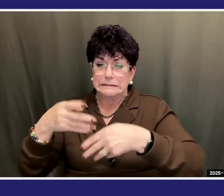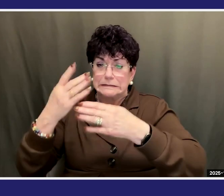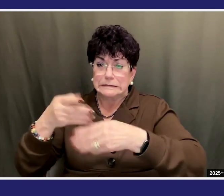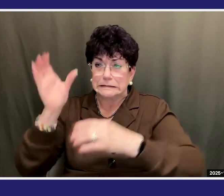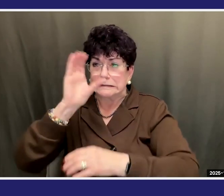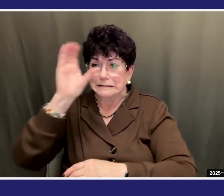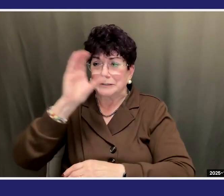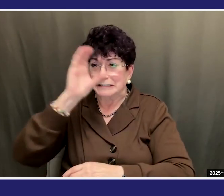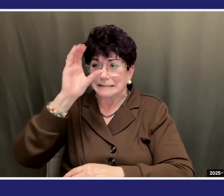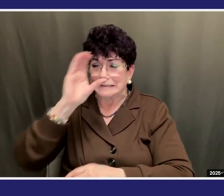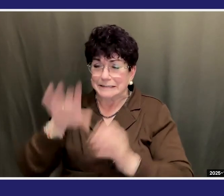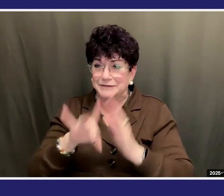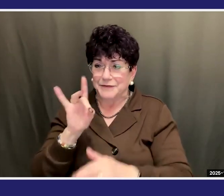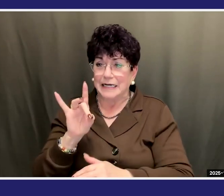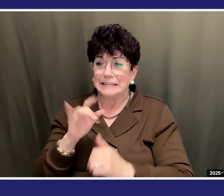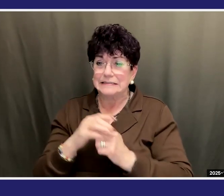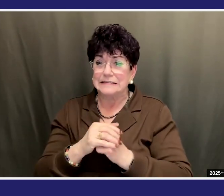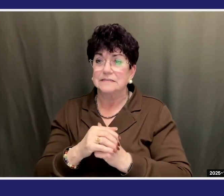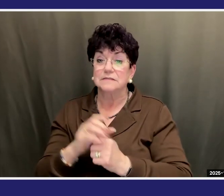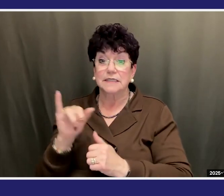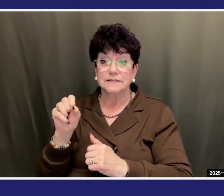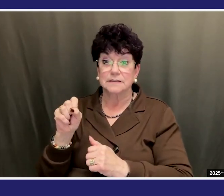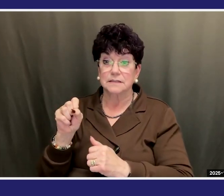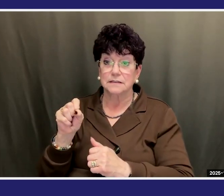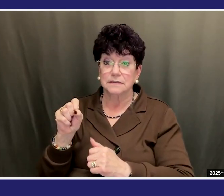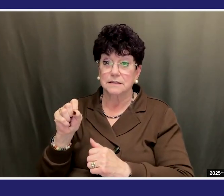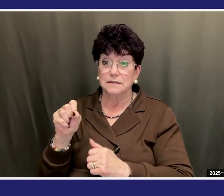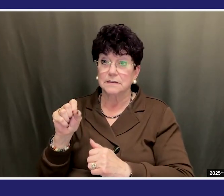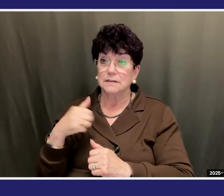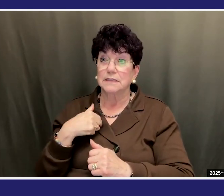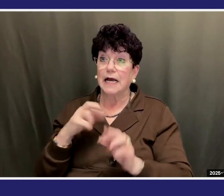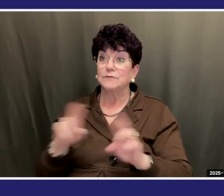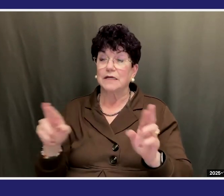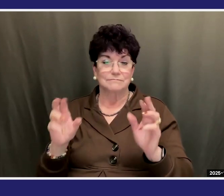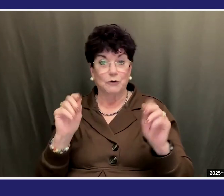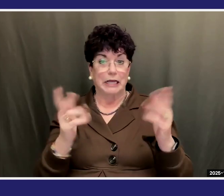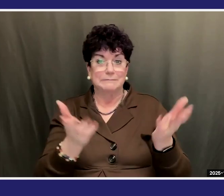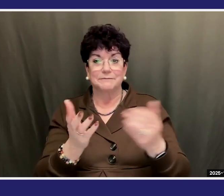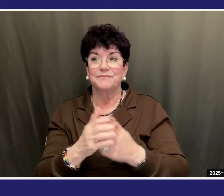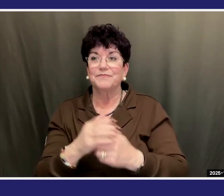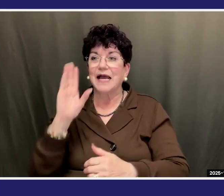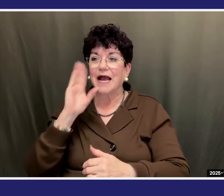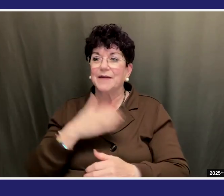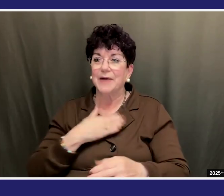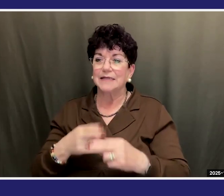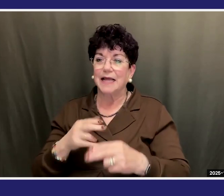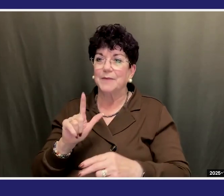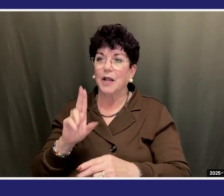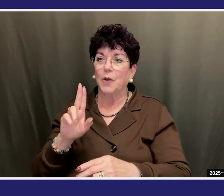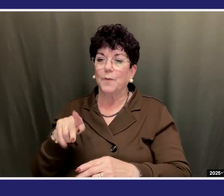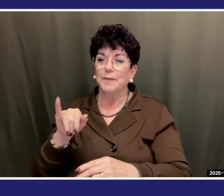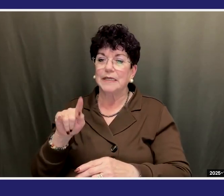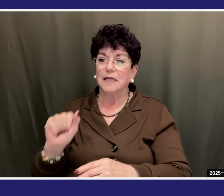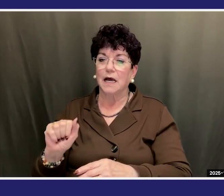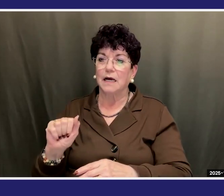right now, trying to find you. Yes, I'm unmuted. Okay, great. Hi, my name is Lupita Rodriguez.